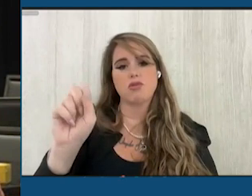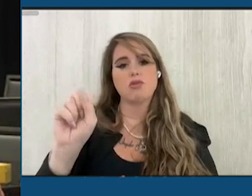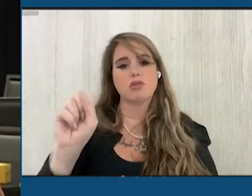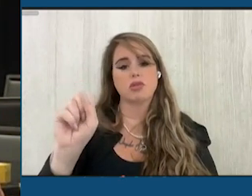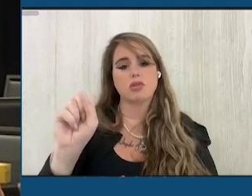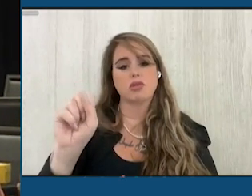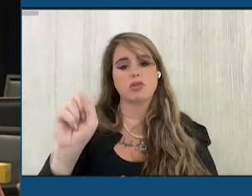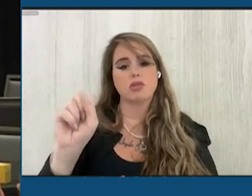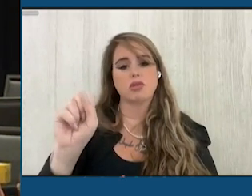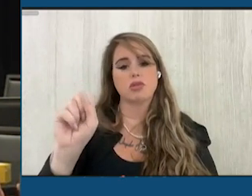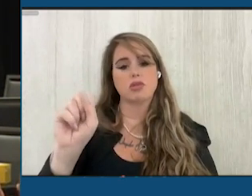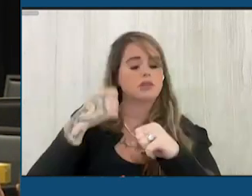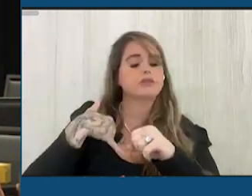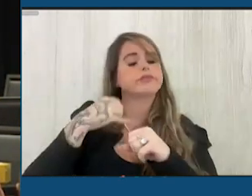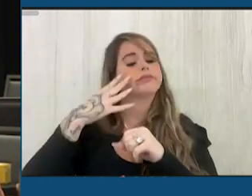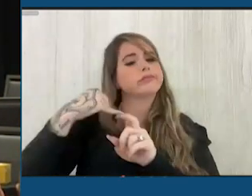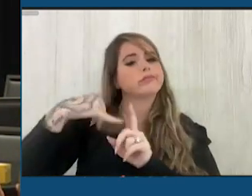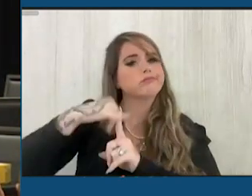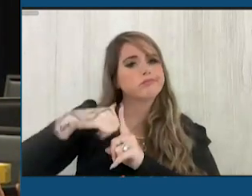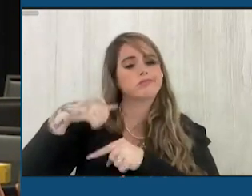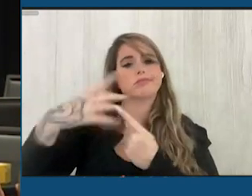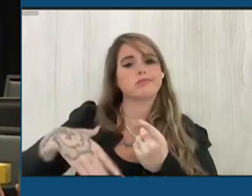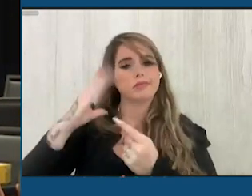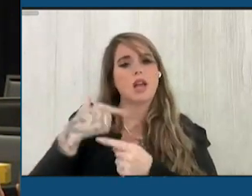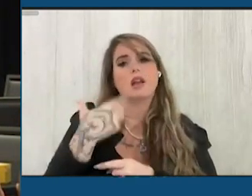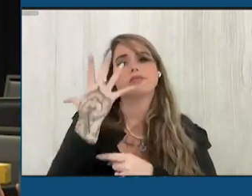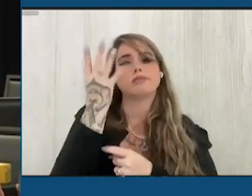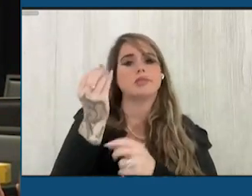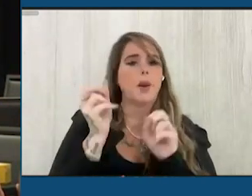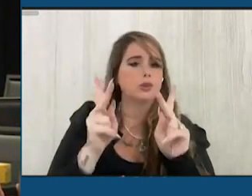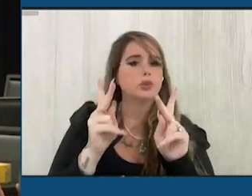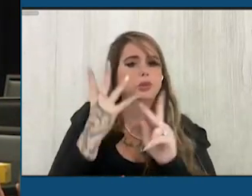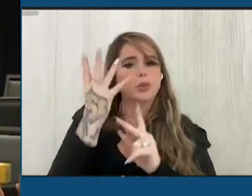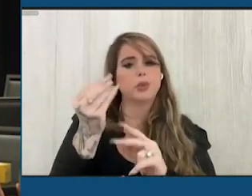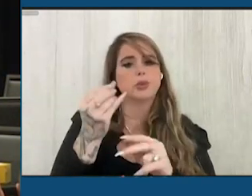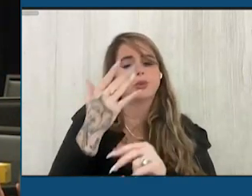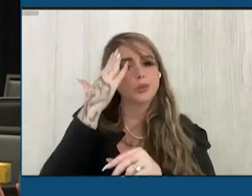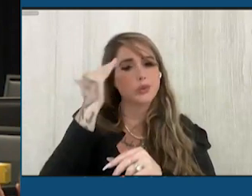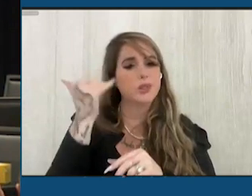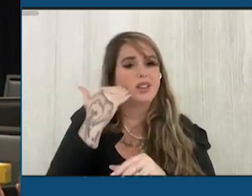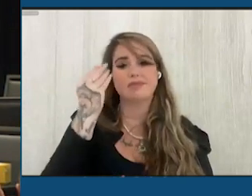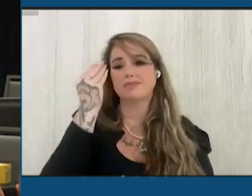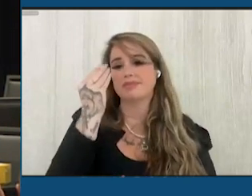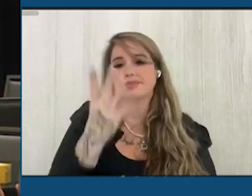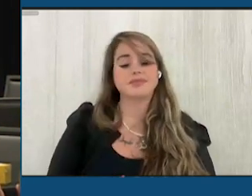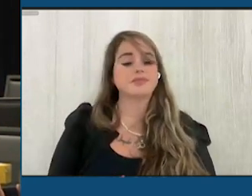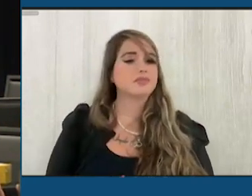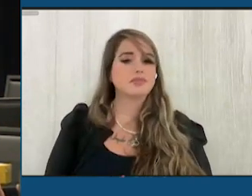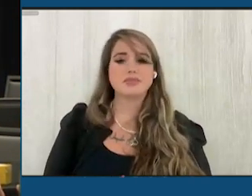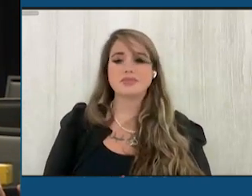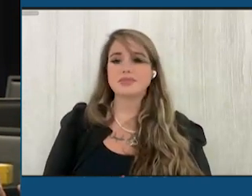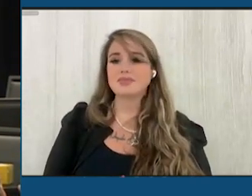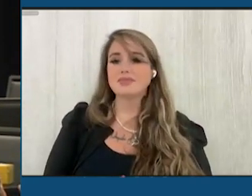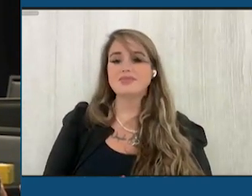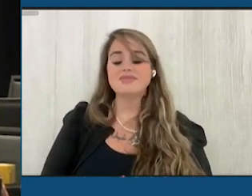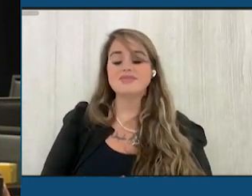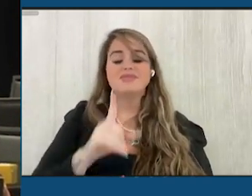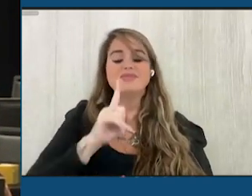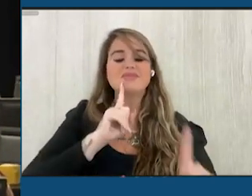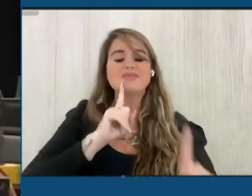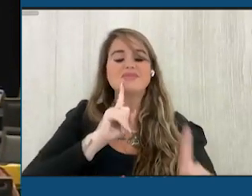and I got the opportunity to go to Korea. Let me tell you, it was a whole nother world